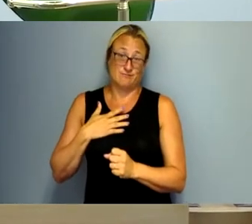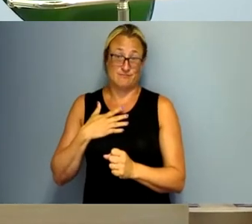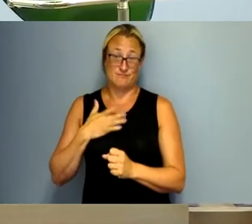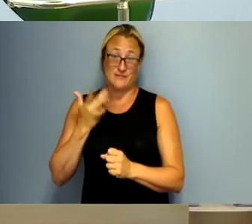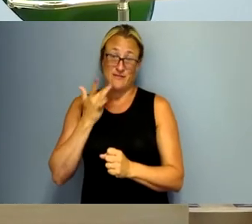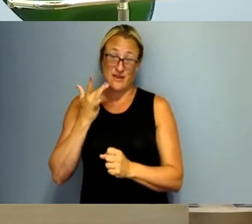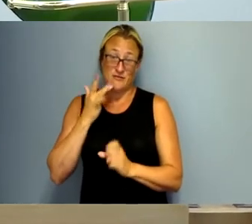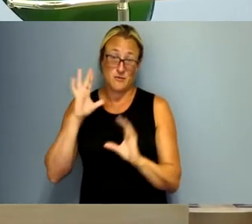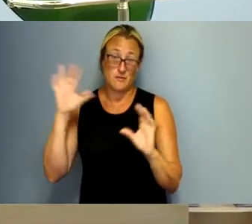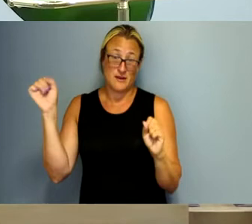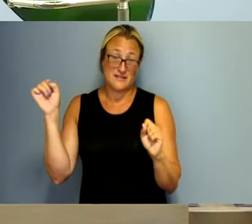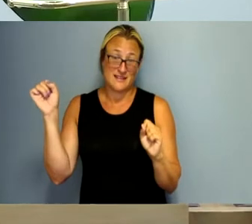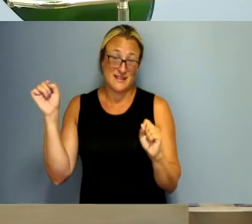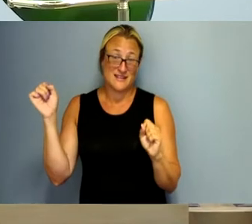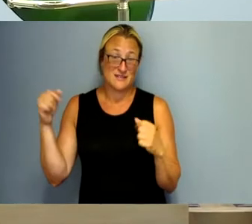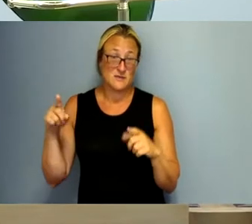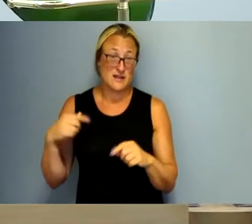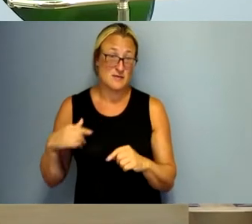up.